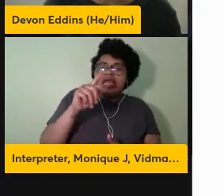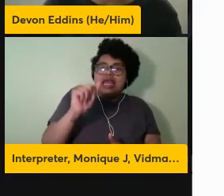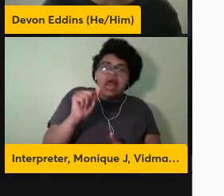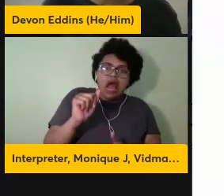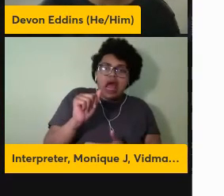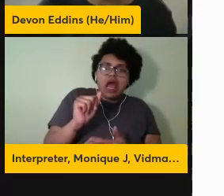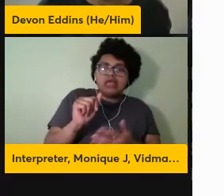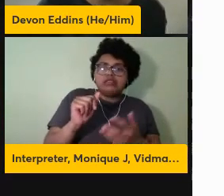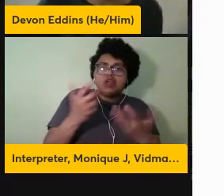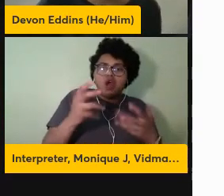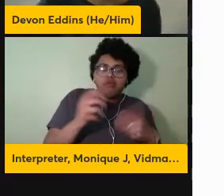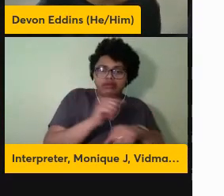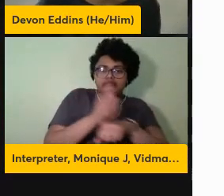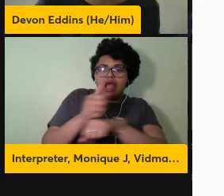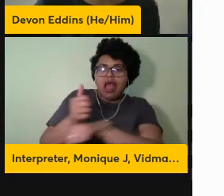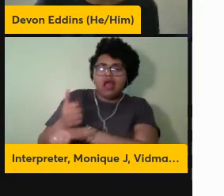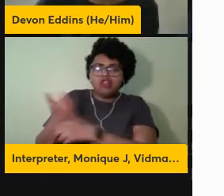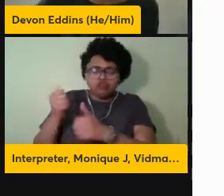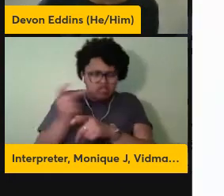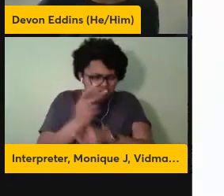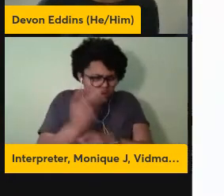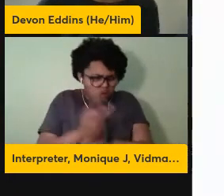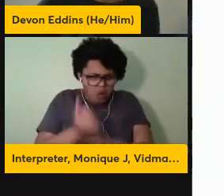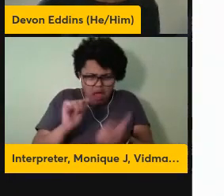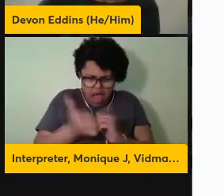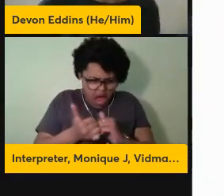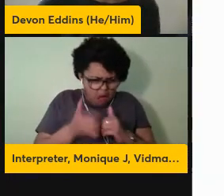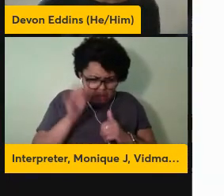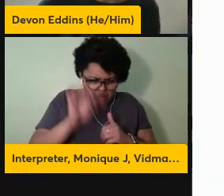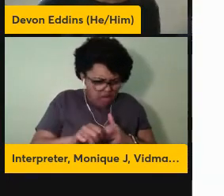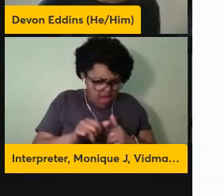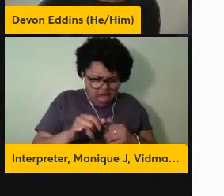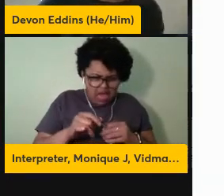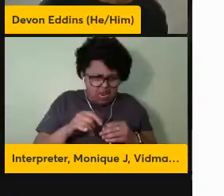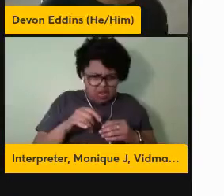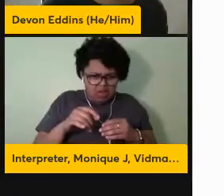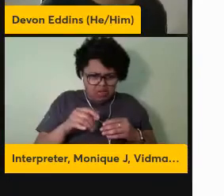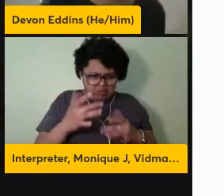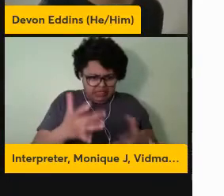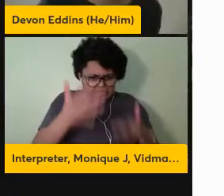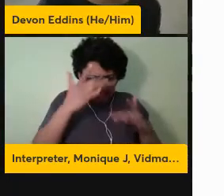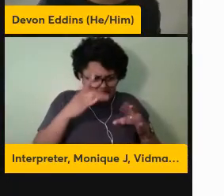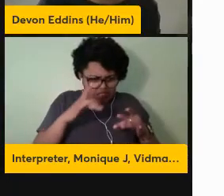and pathogenesis in this cohort.